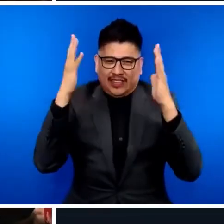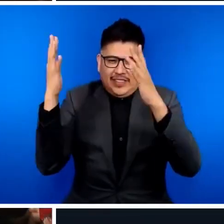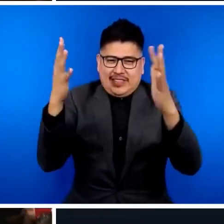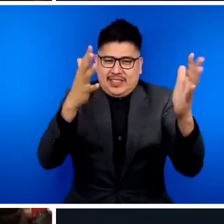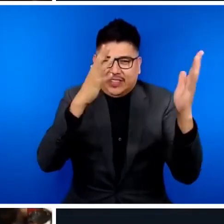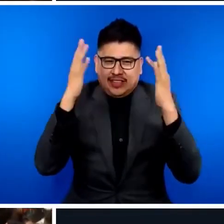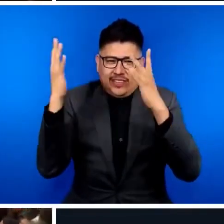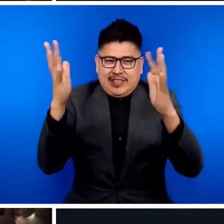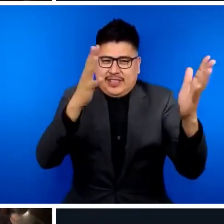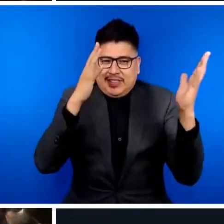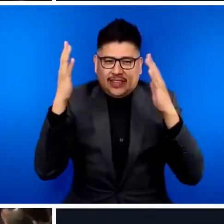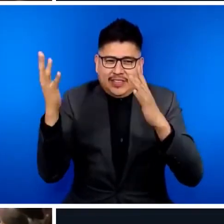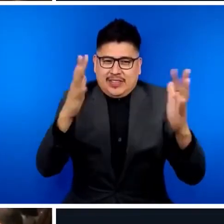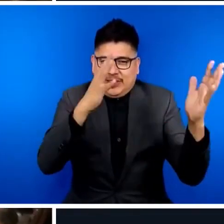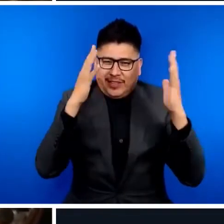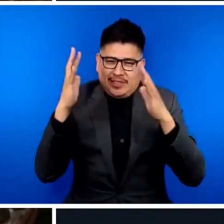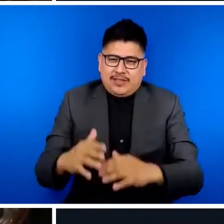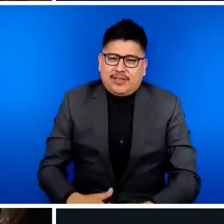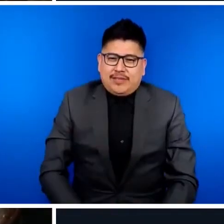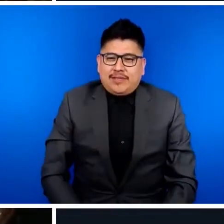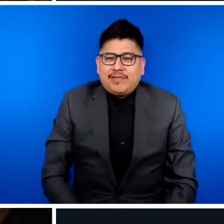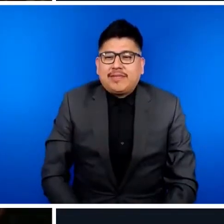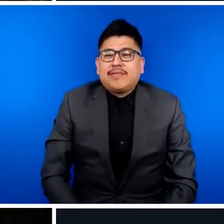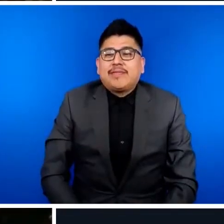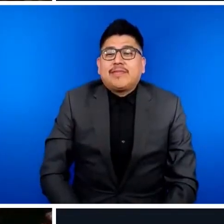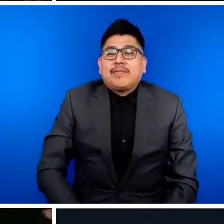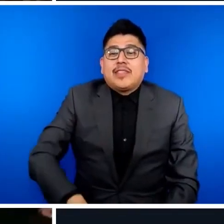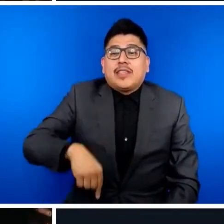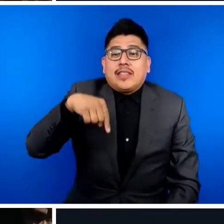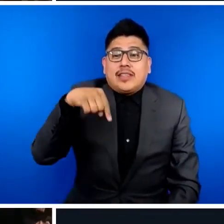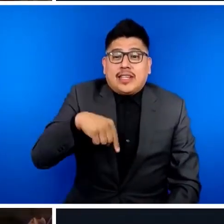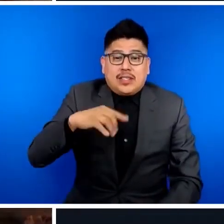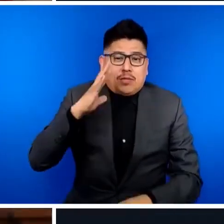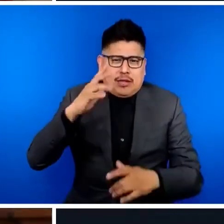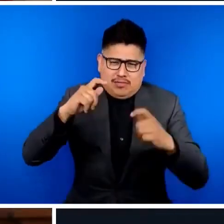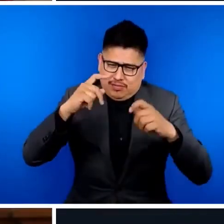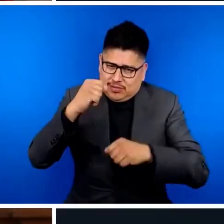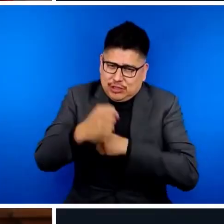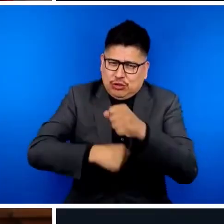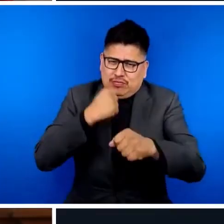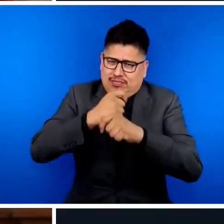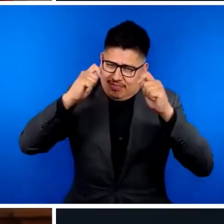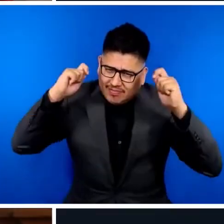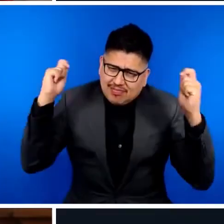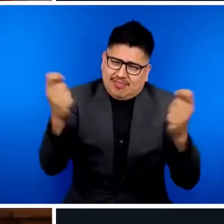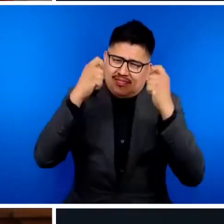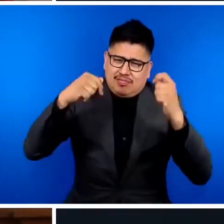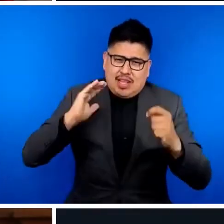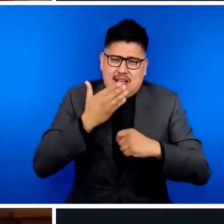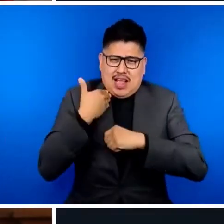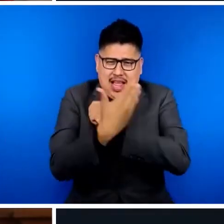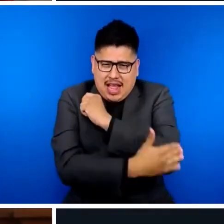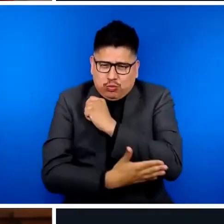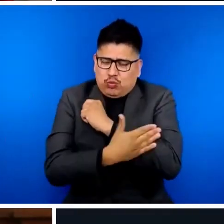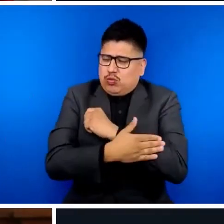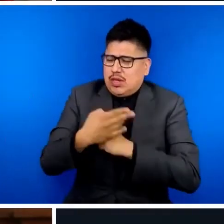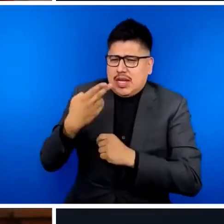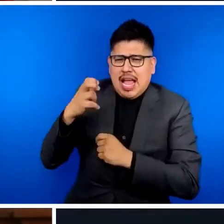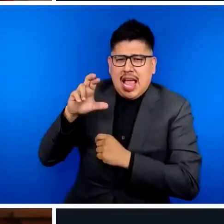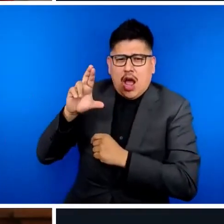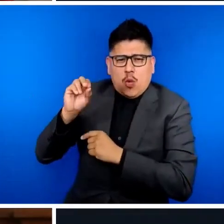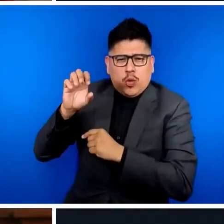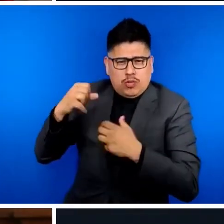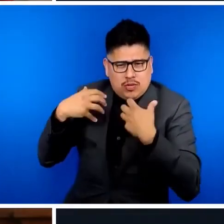So this will be a year to celebrate our country and the heroes who have kept it free. Men